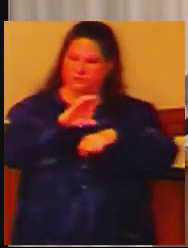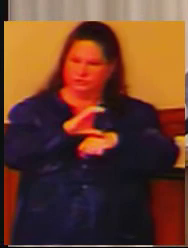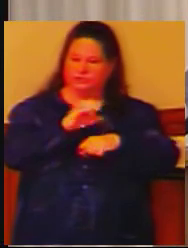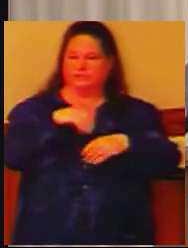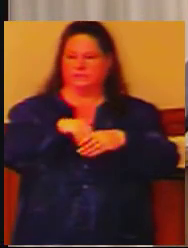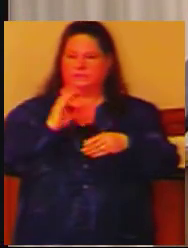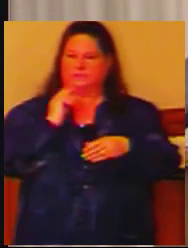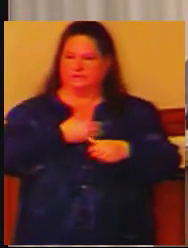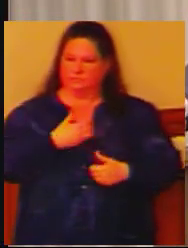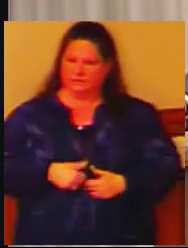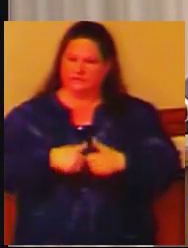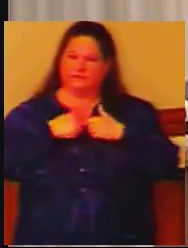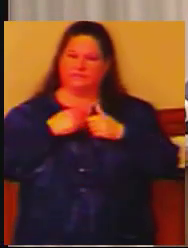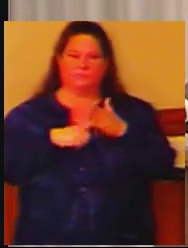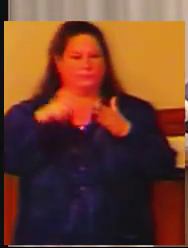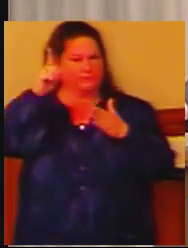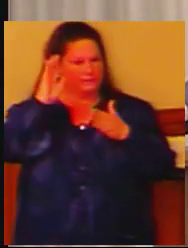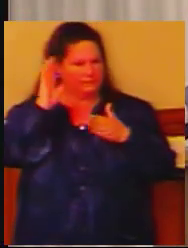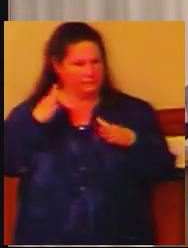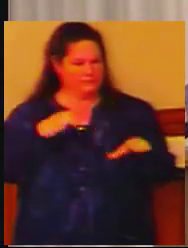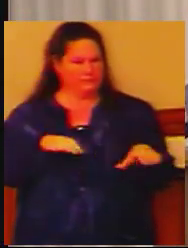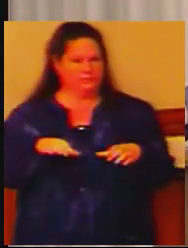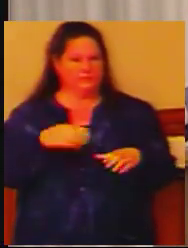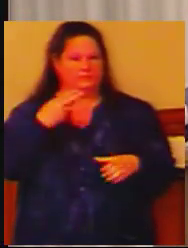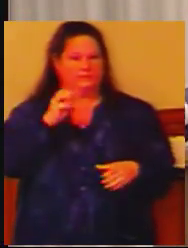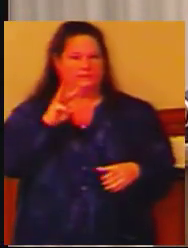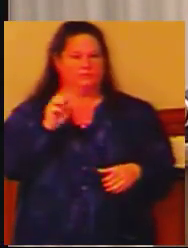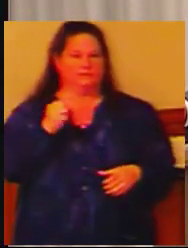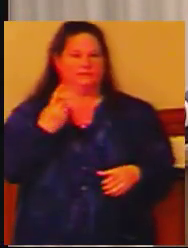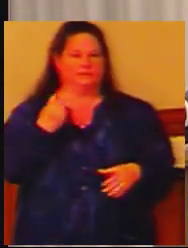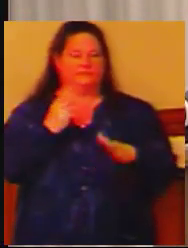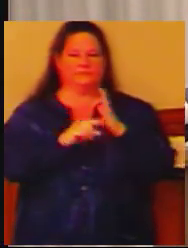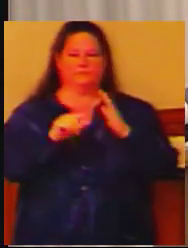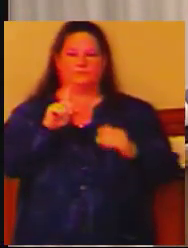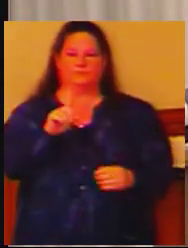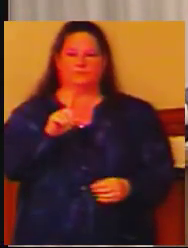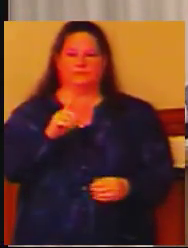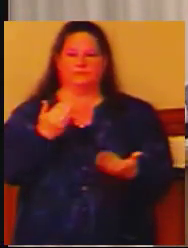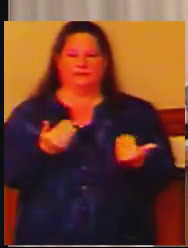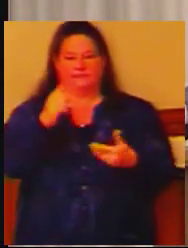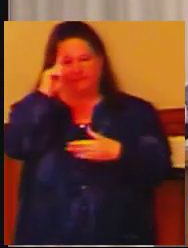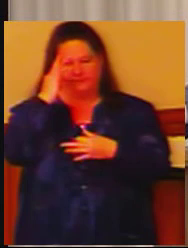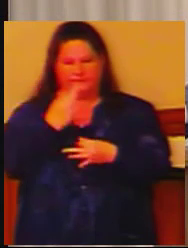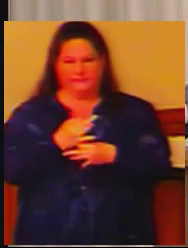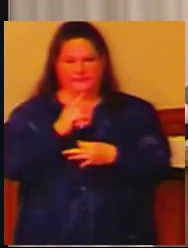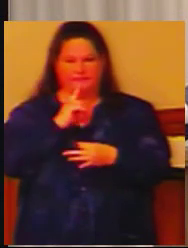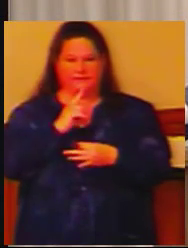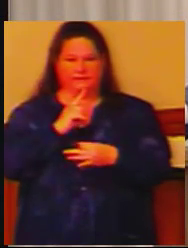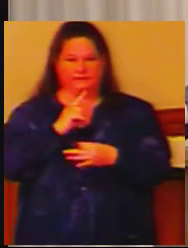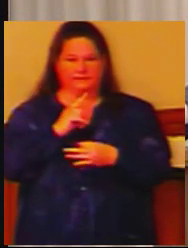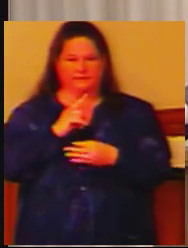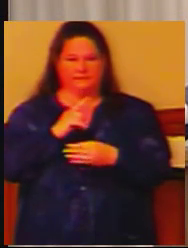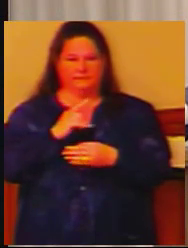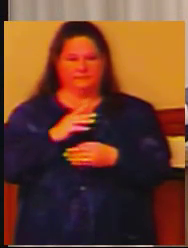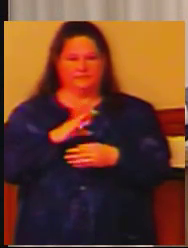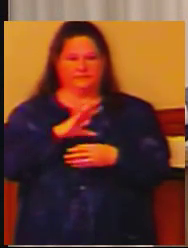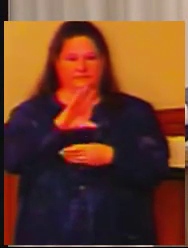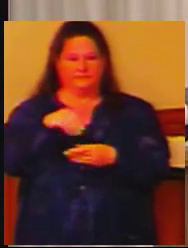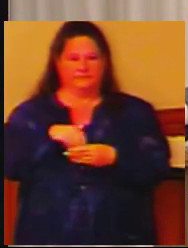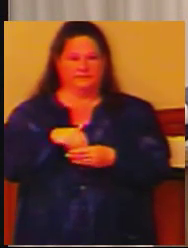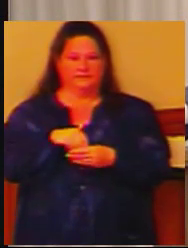in our life, and what He'll do. In Hebrews 11:1, now faith is the substance of things hoped